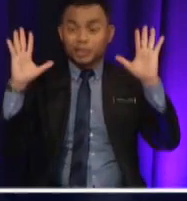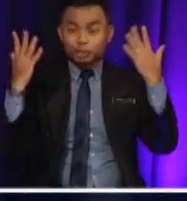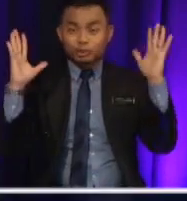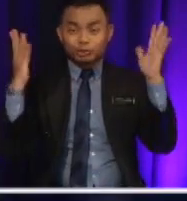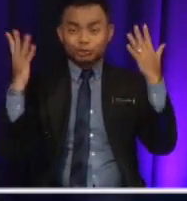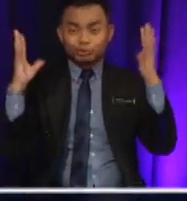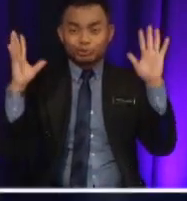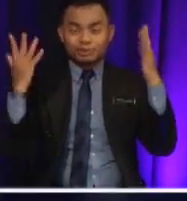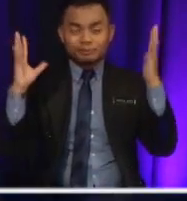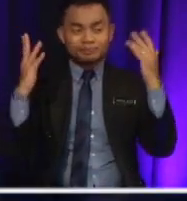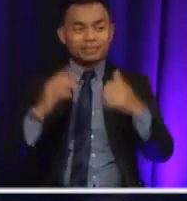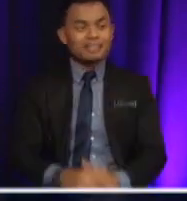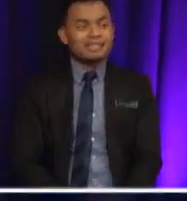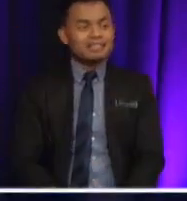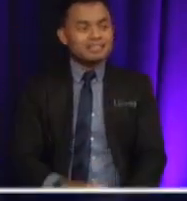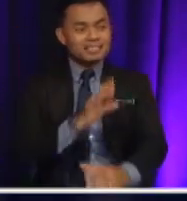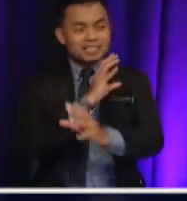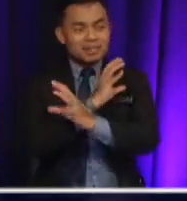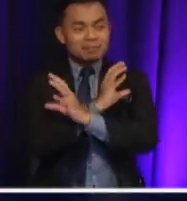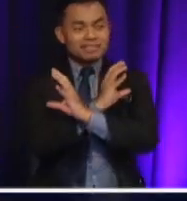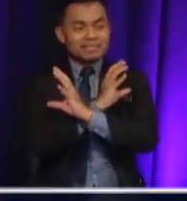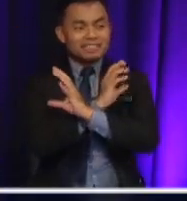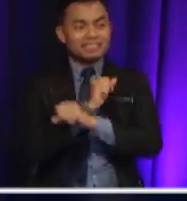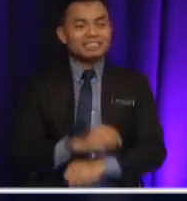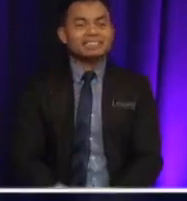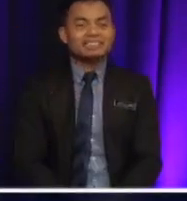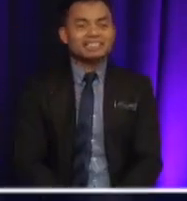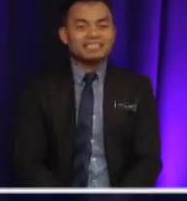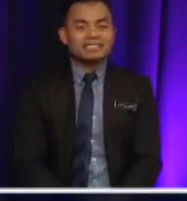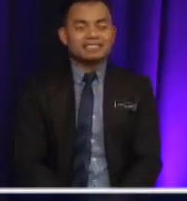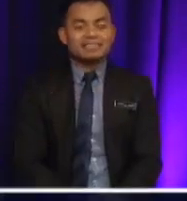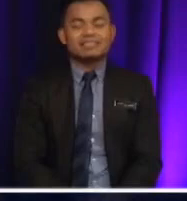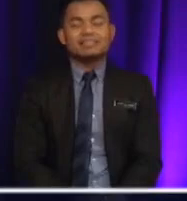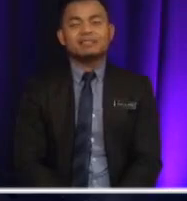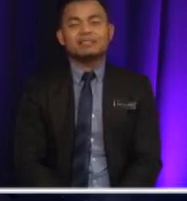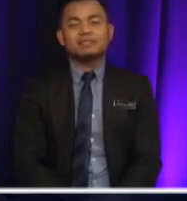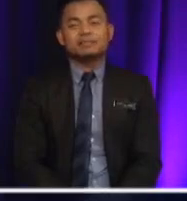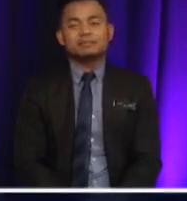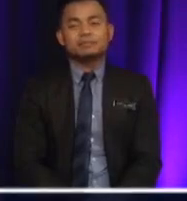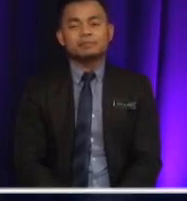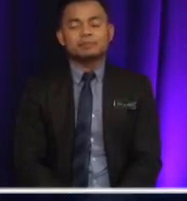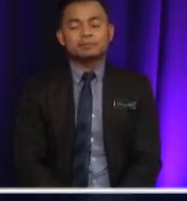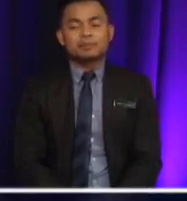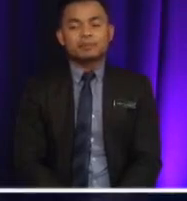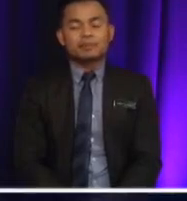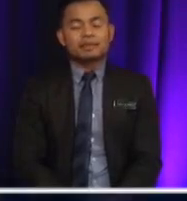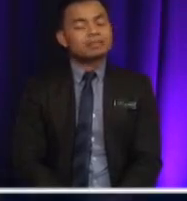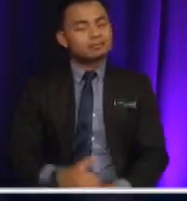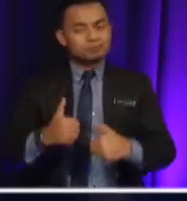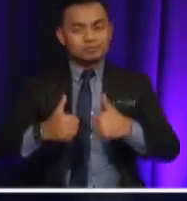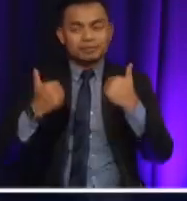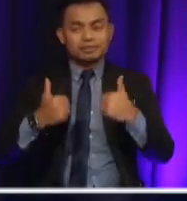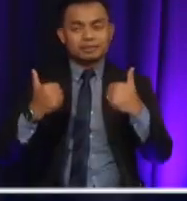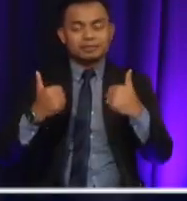That was a challenging one. Hugs for you, teacher. Kisses for you. Oh, that's awesome. She